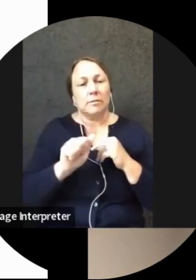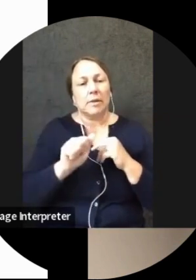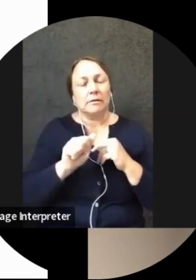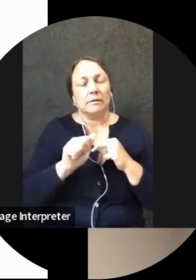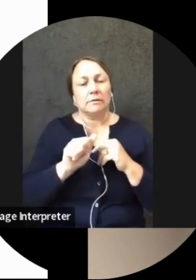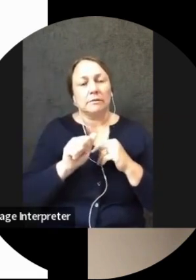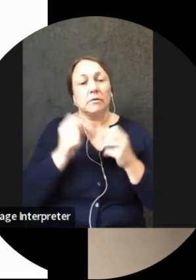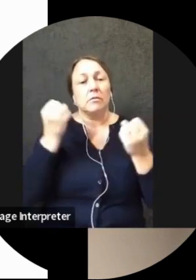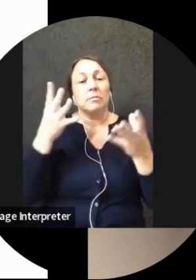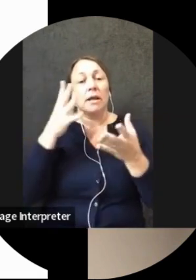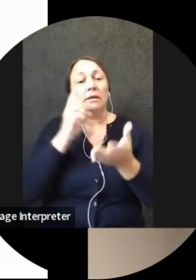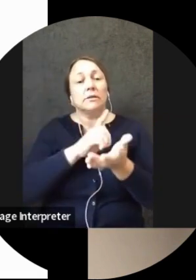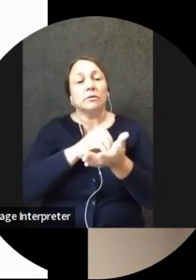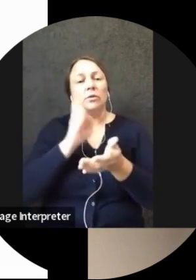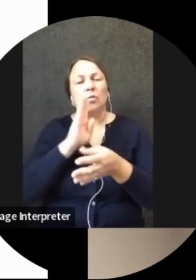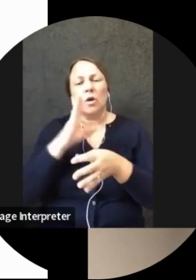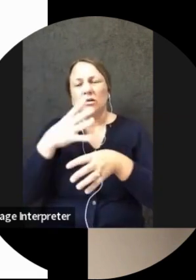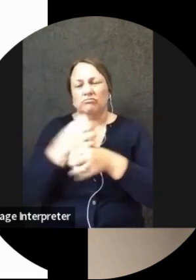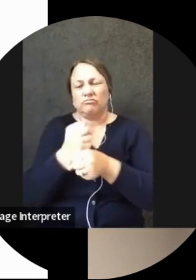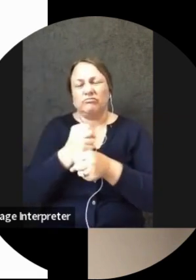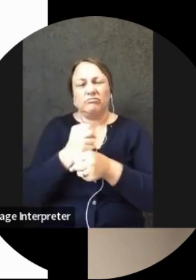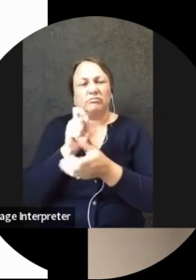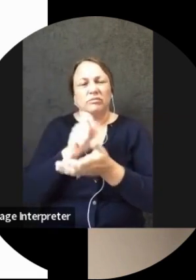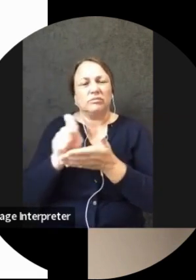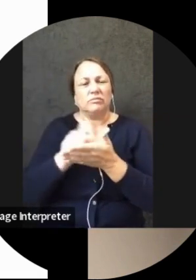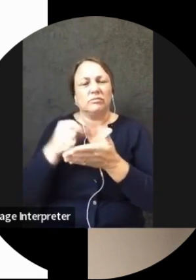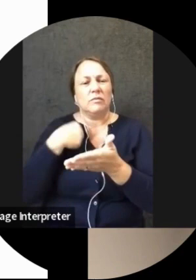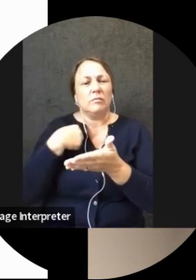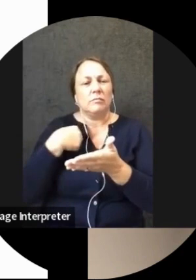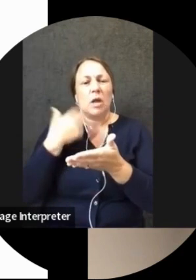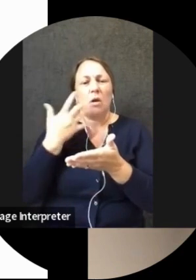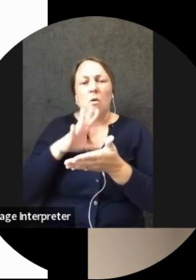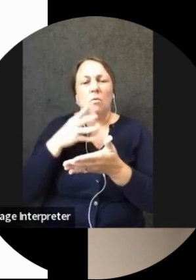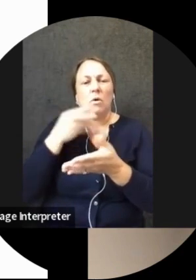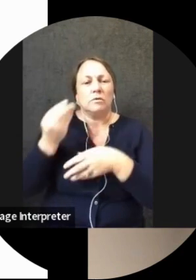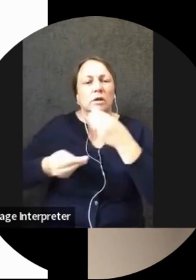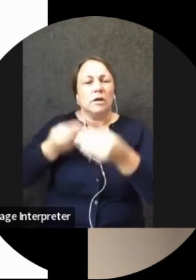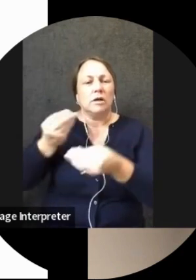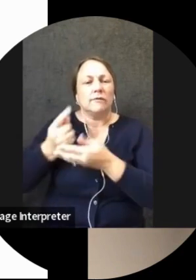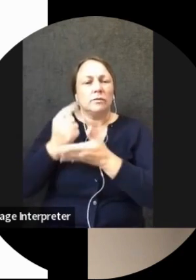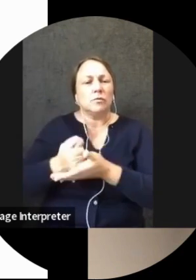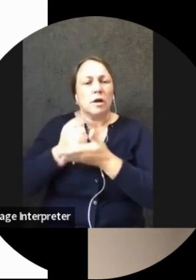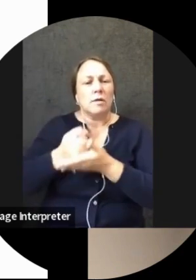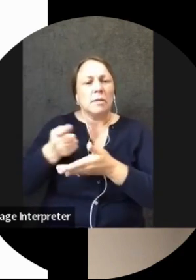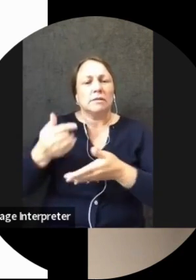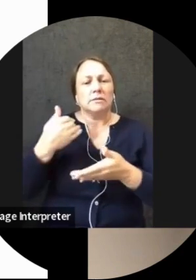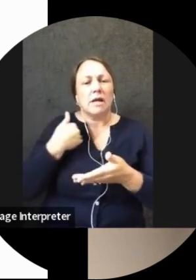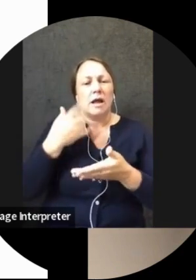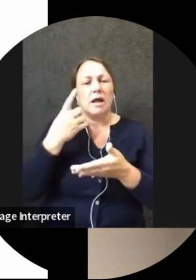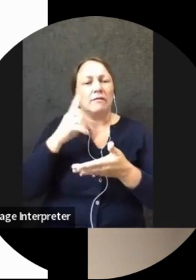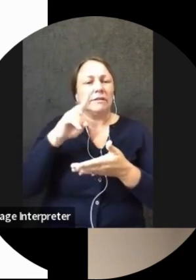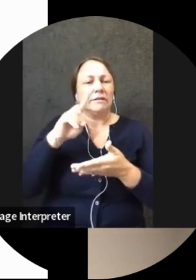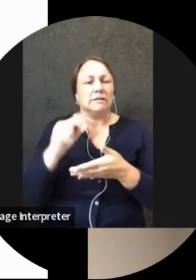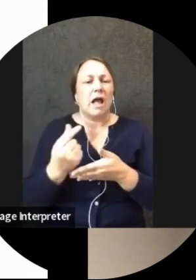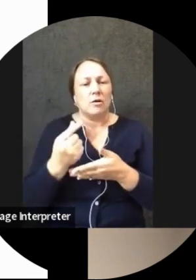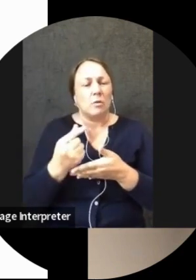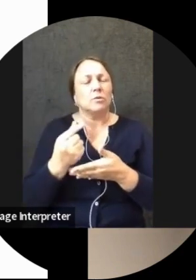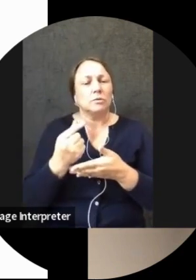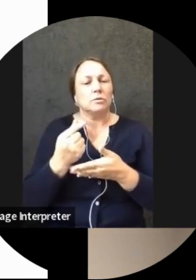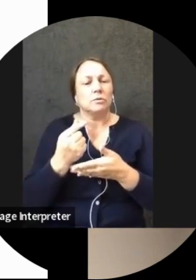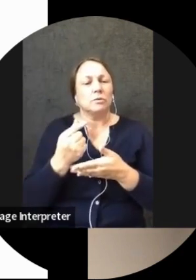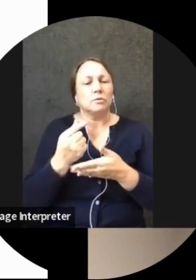of doctors will just write a very short letter. I've been treating this student has this diagnosis, and the behavior is related. It's better than